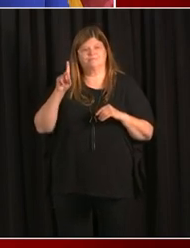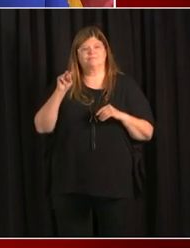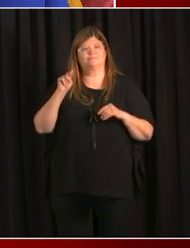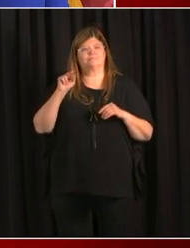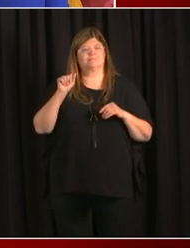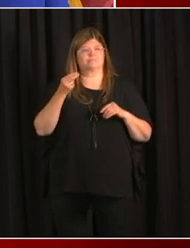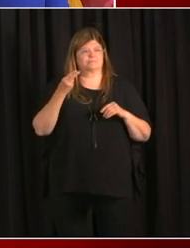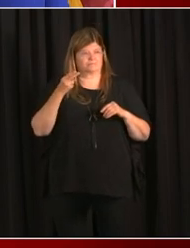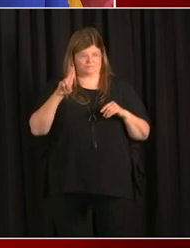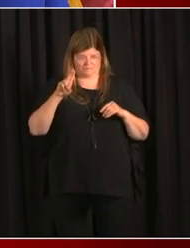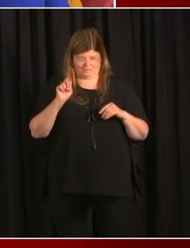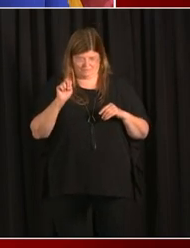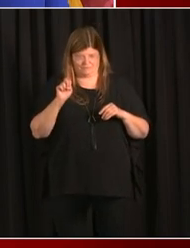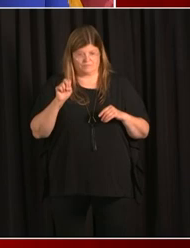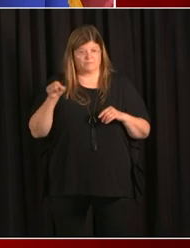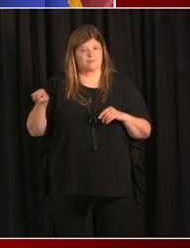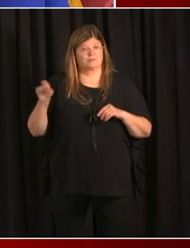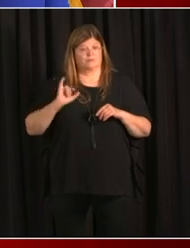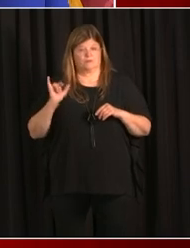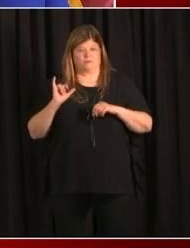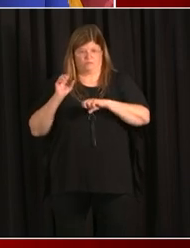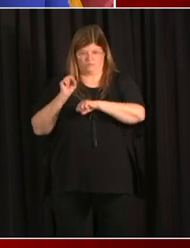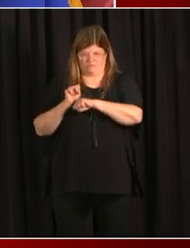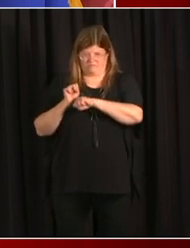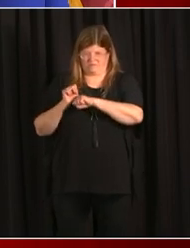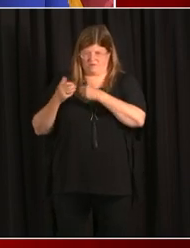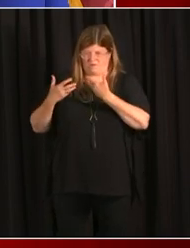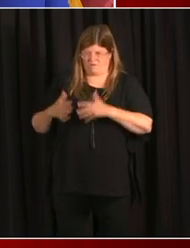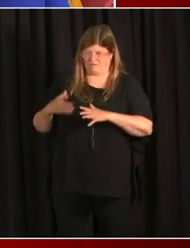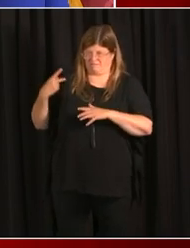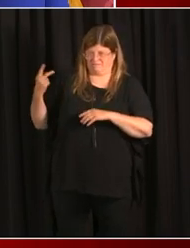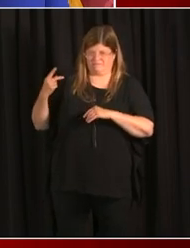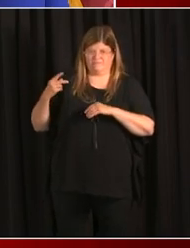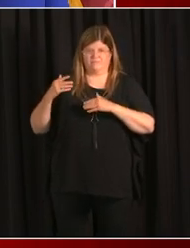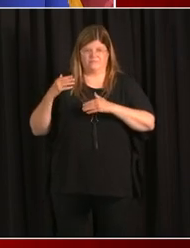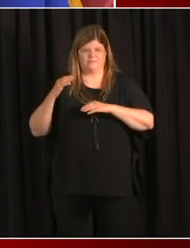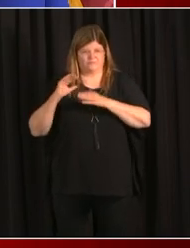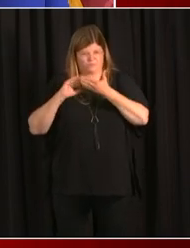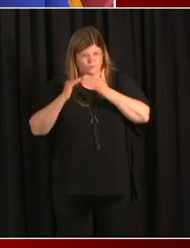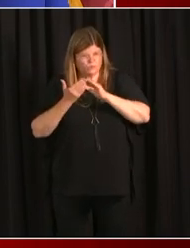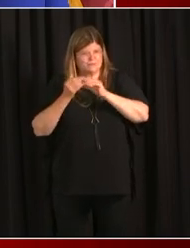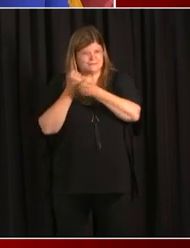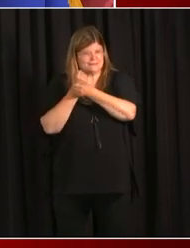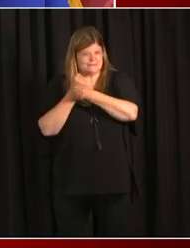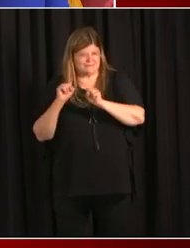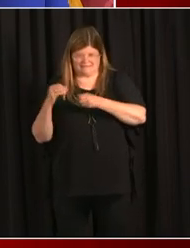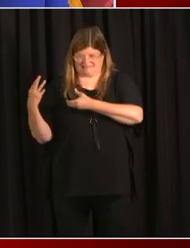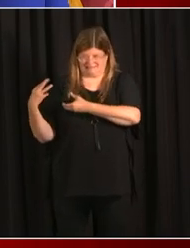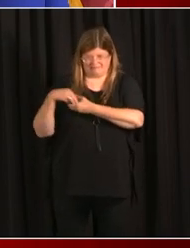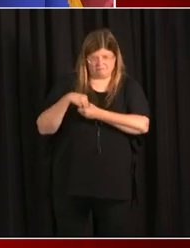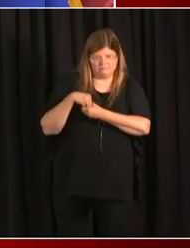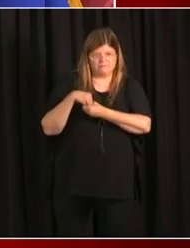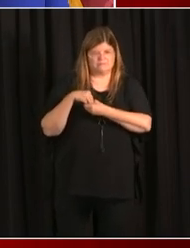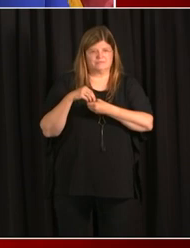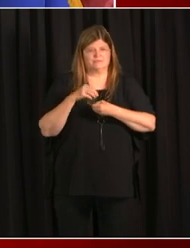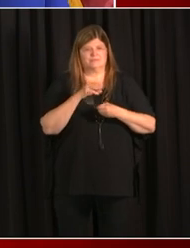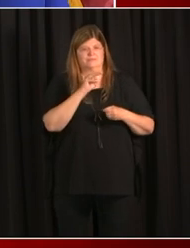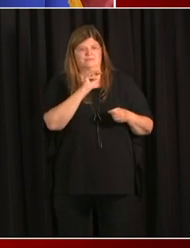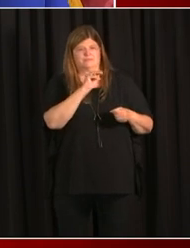administrator, as well as the work that's being already done in the Office of Neighborhood Safety and Engagement, Metropolitan Police